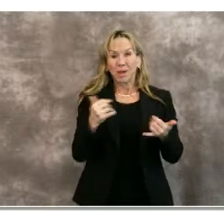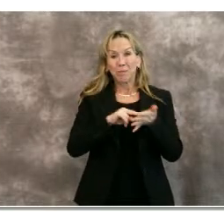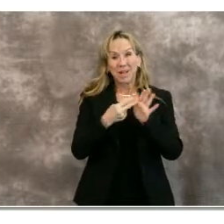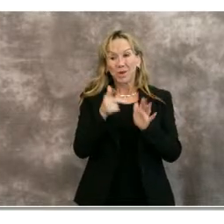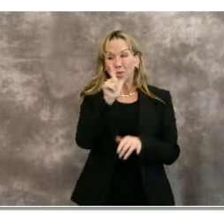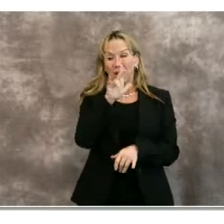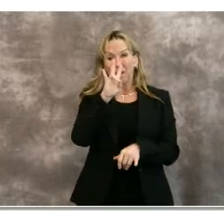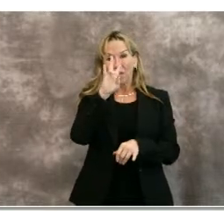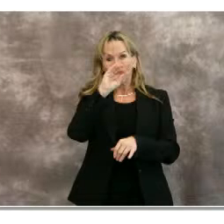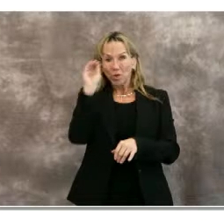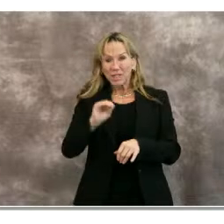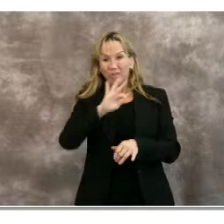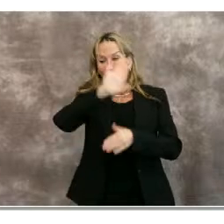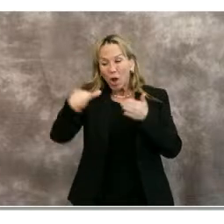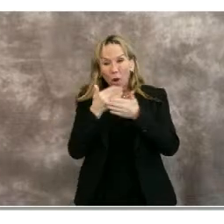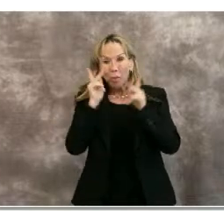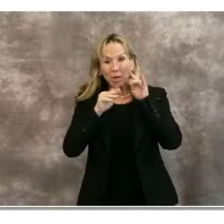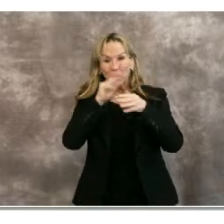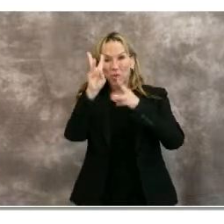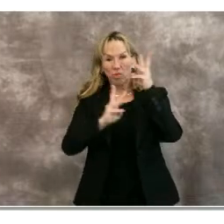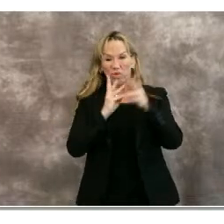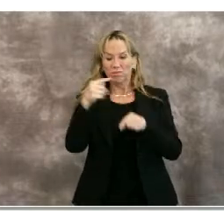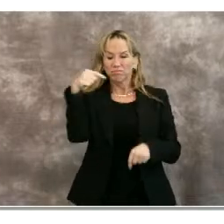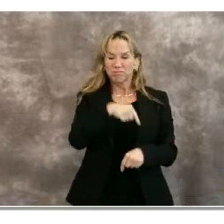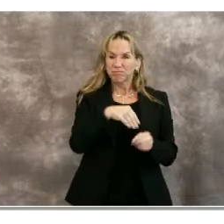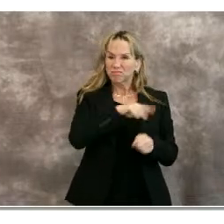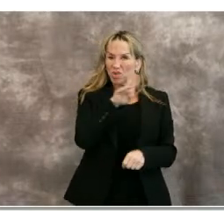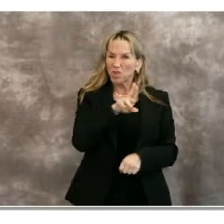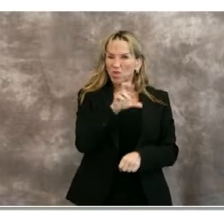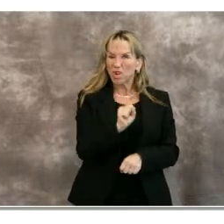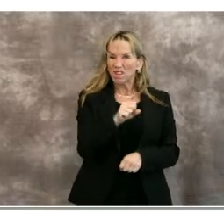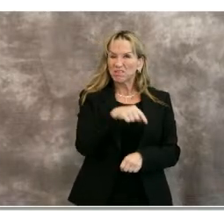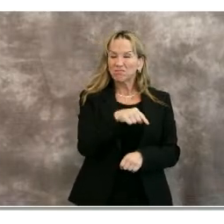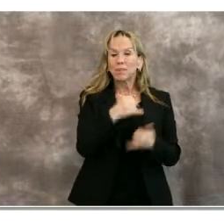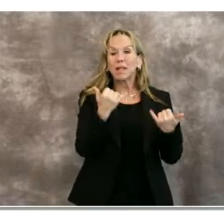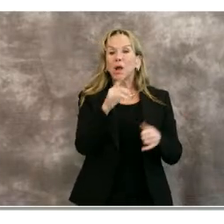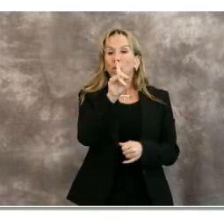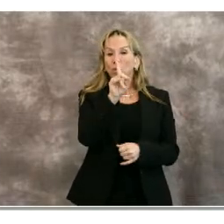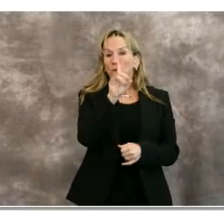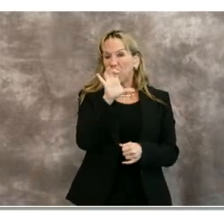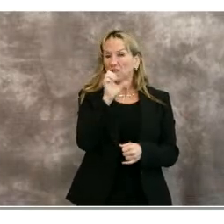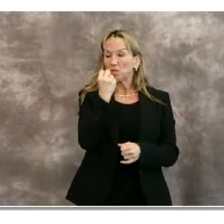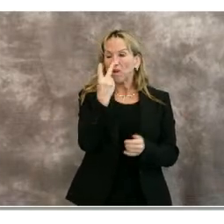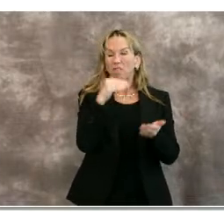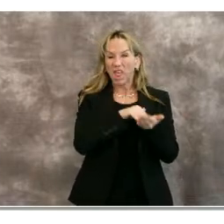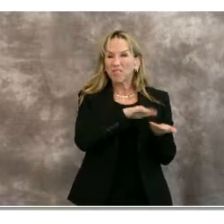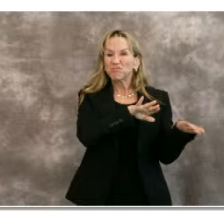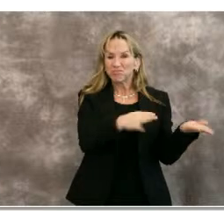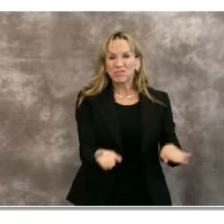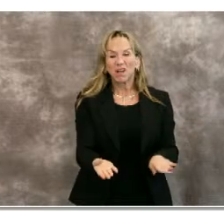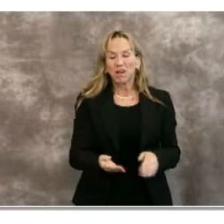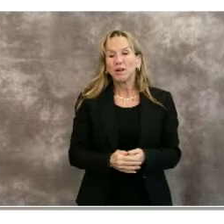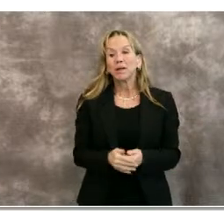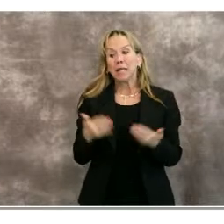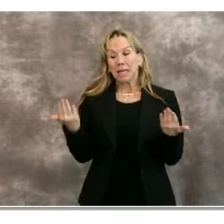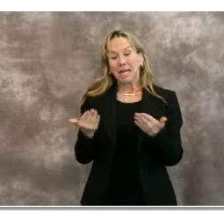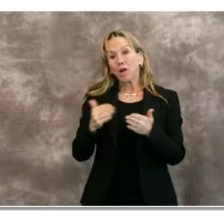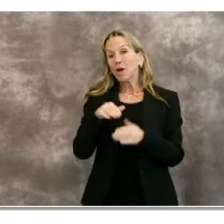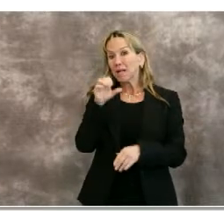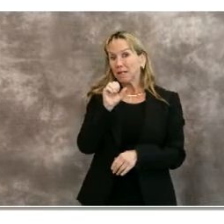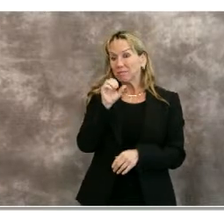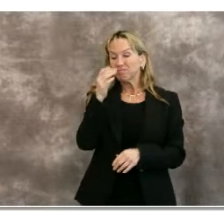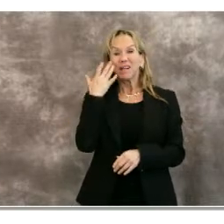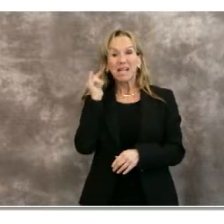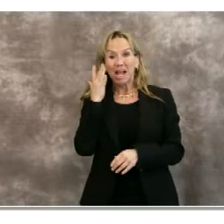27% of the global number, and includes over 112,000 deaths. Statewide, California is reporting